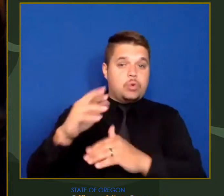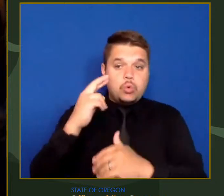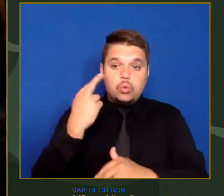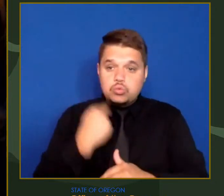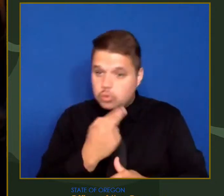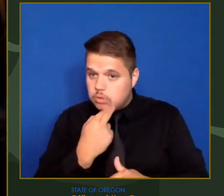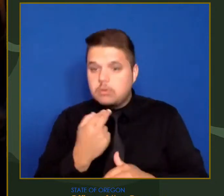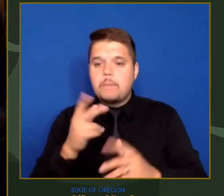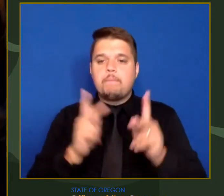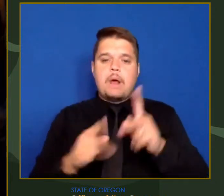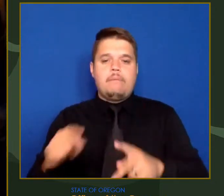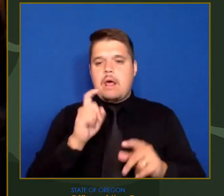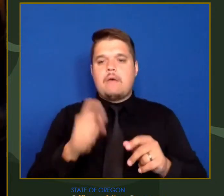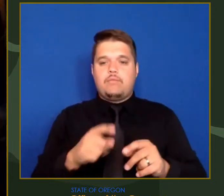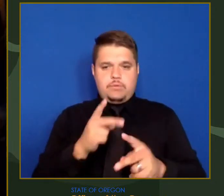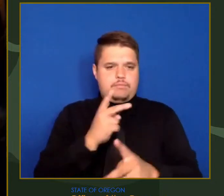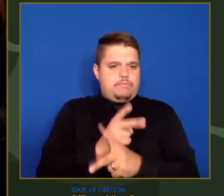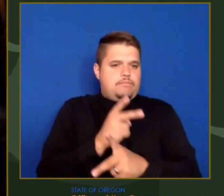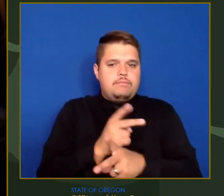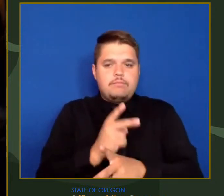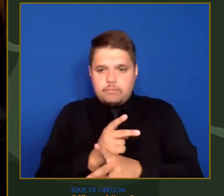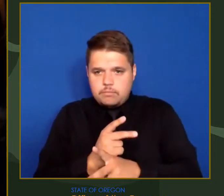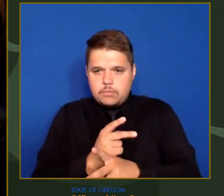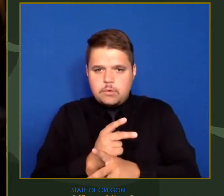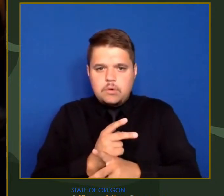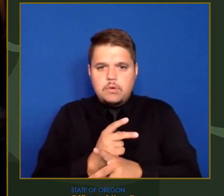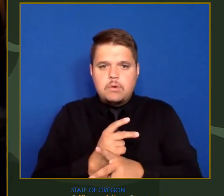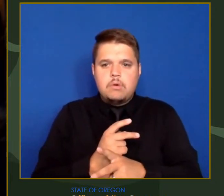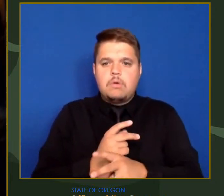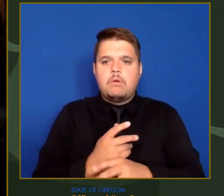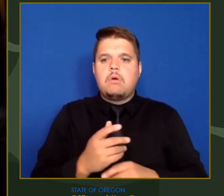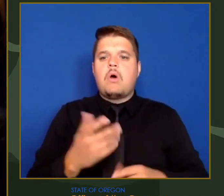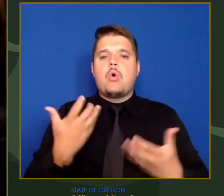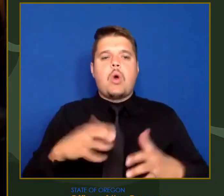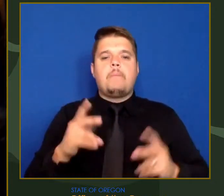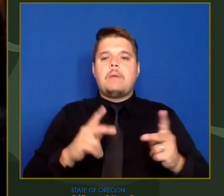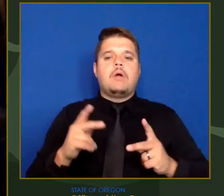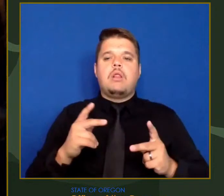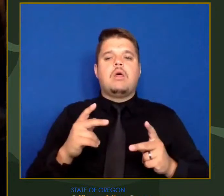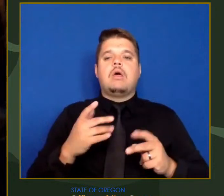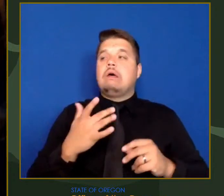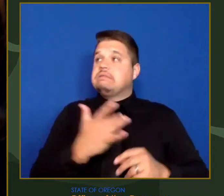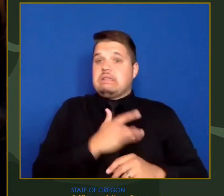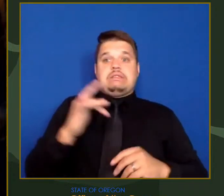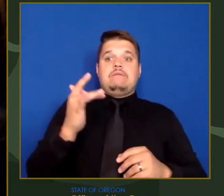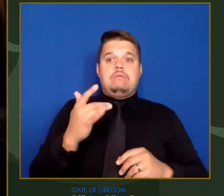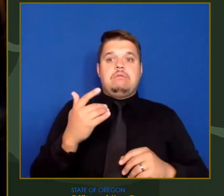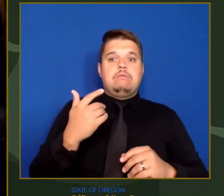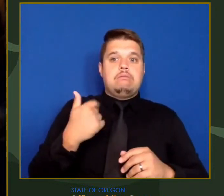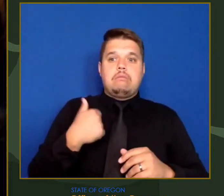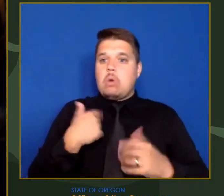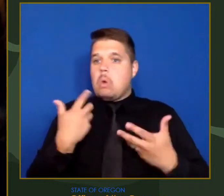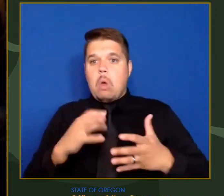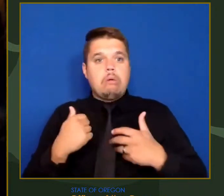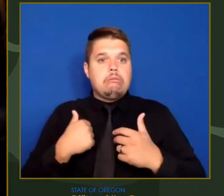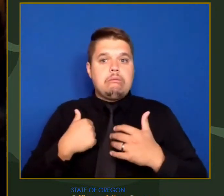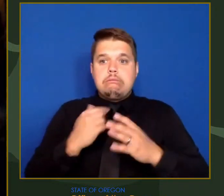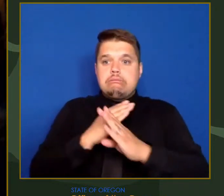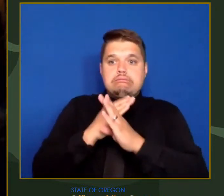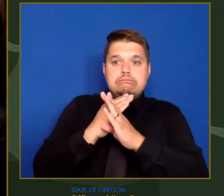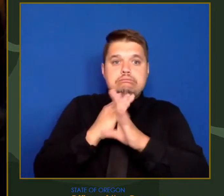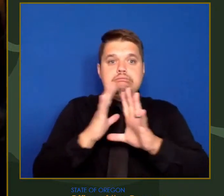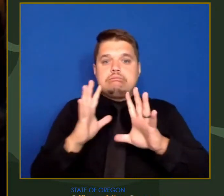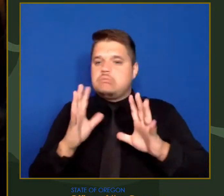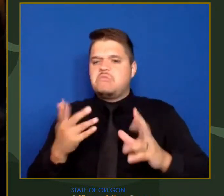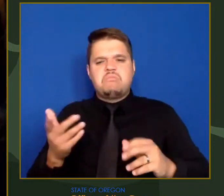they're immunocompromised or because they're younger children, may not need to take additional precautions. And then that doesn't mean that our work at the Oregon Health